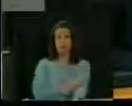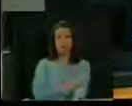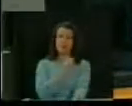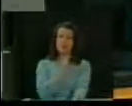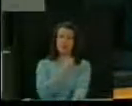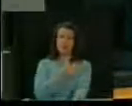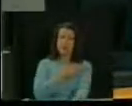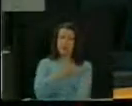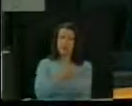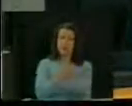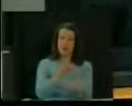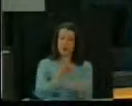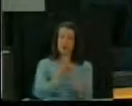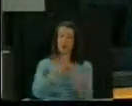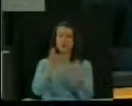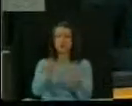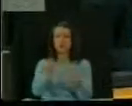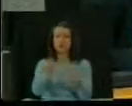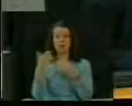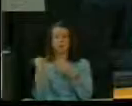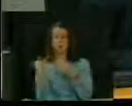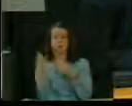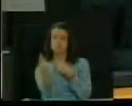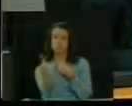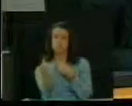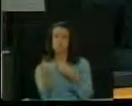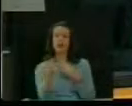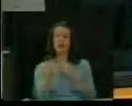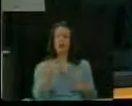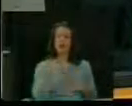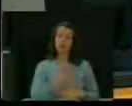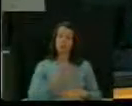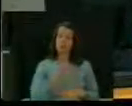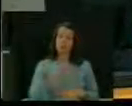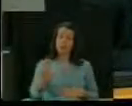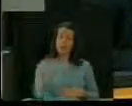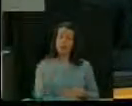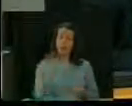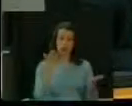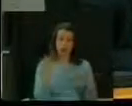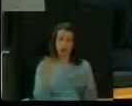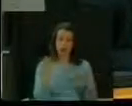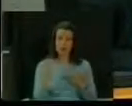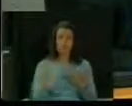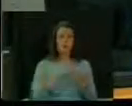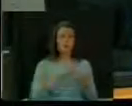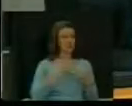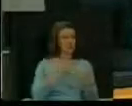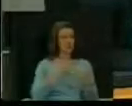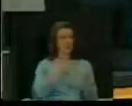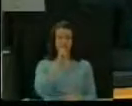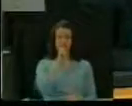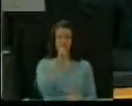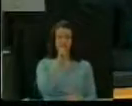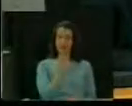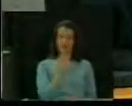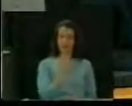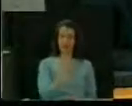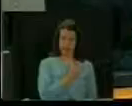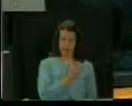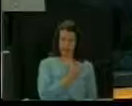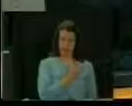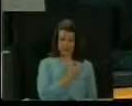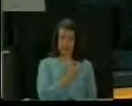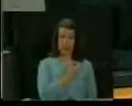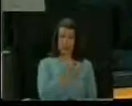vote certainly wasn't to give them anything other than what they were charged to deal with, and I appreciate all of them serving. But my concern is not only